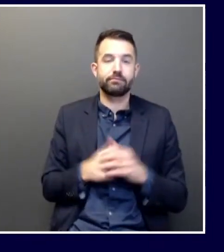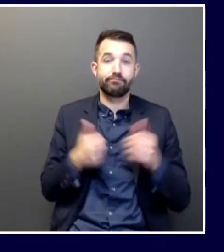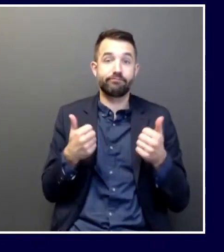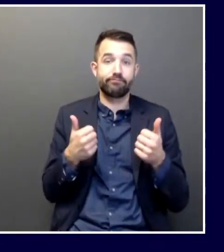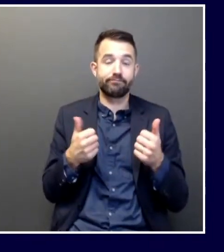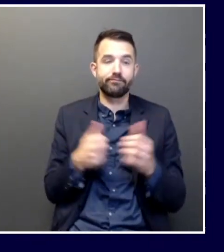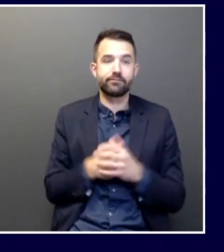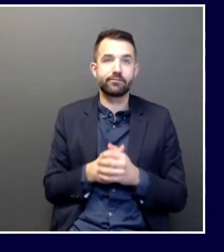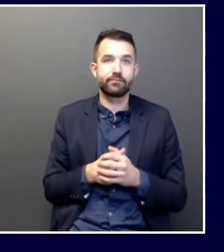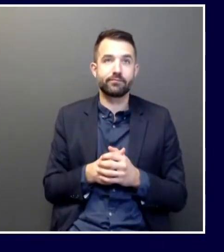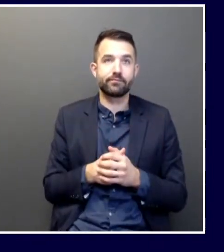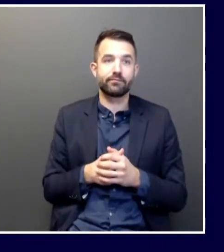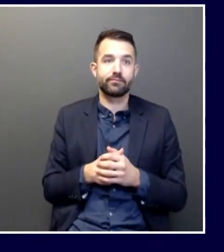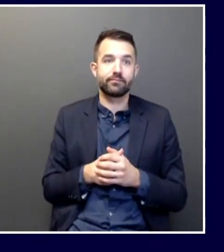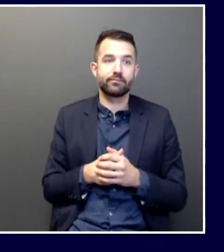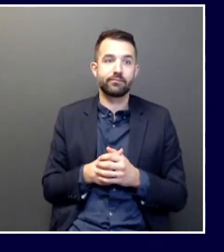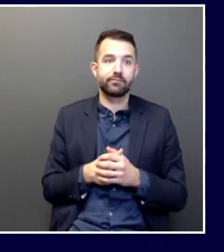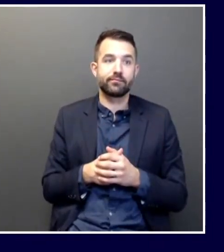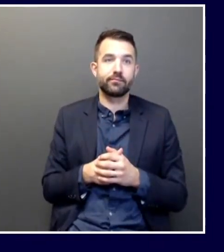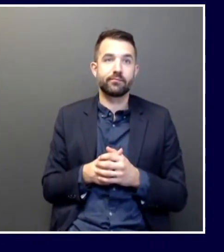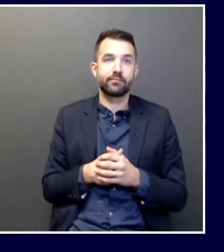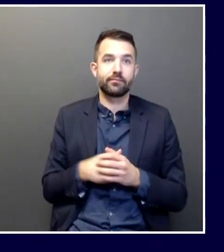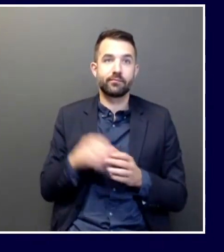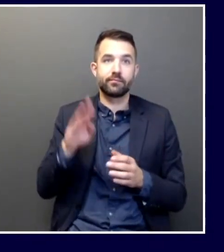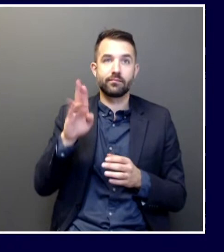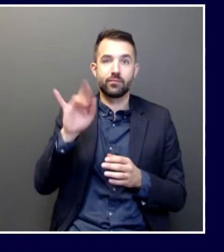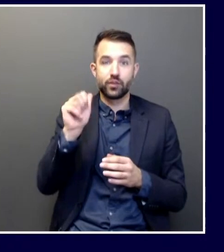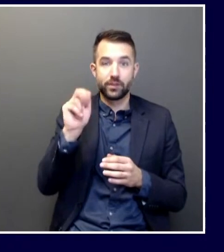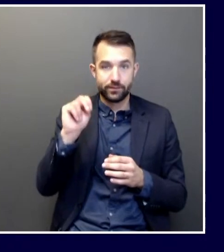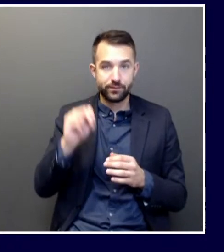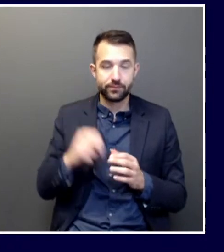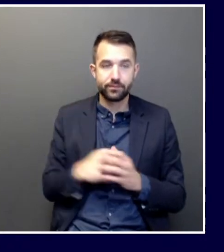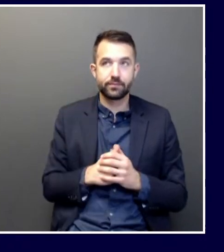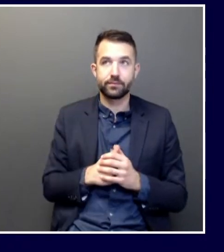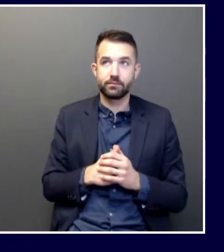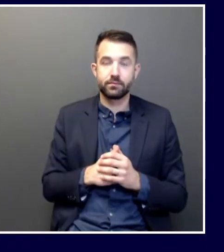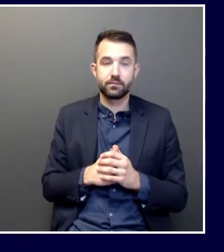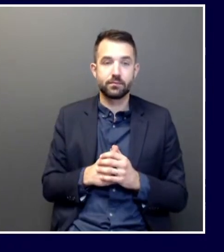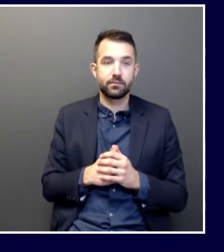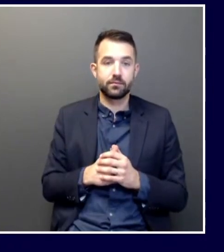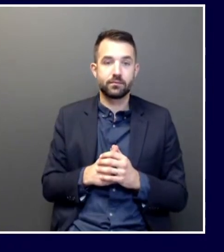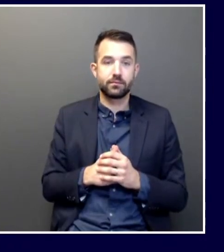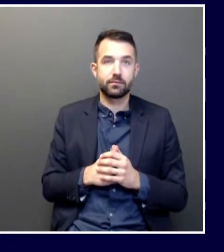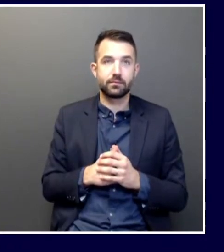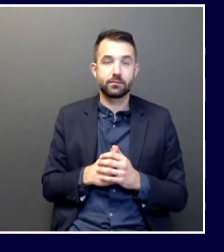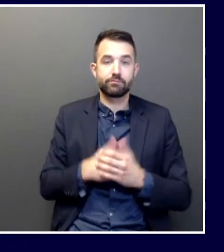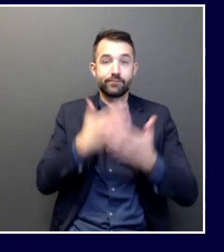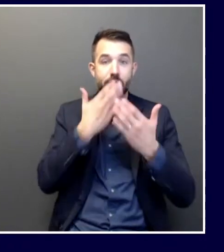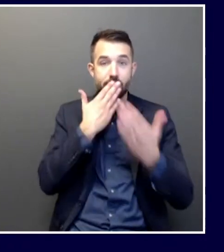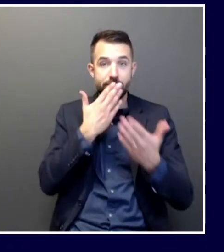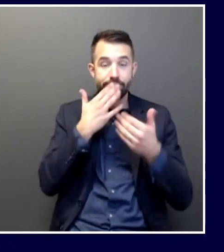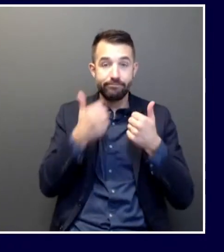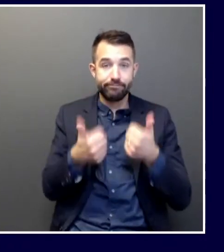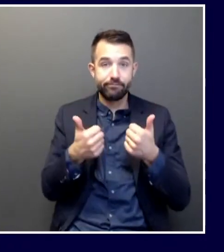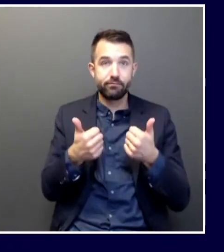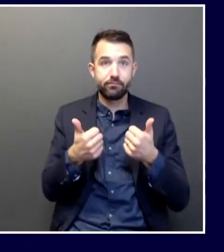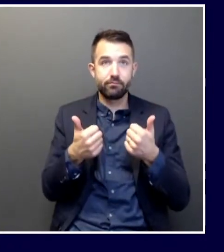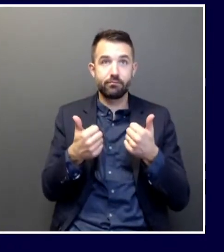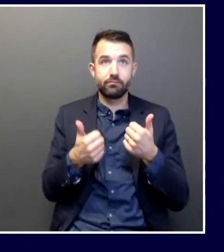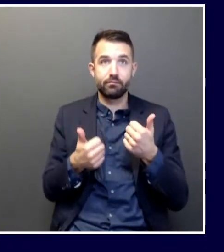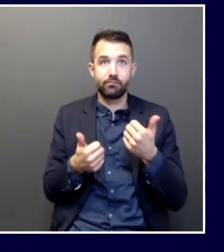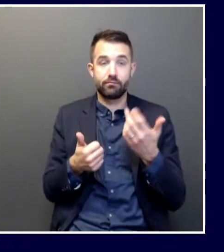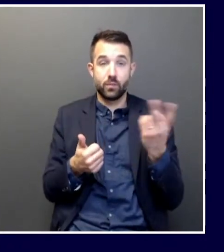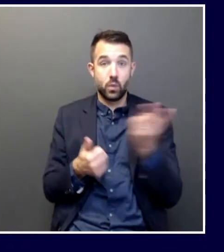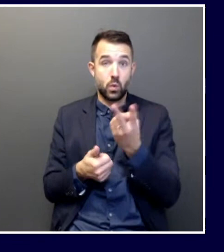Evan. Brian Sullivan, over to you. Thanks, Dr. Shah. as you both sit here today, I know the